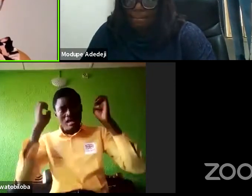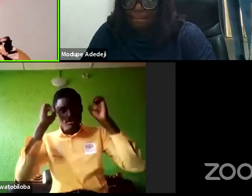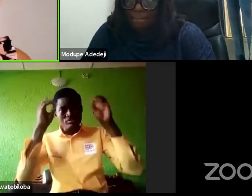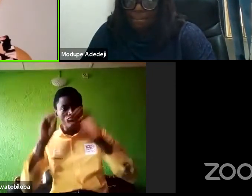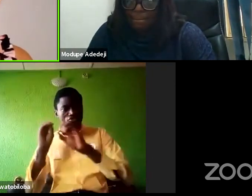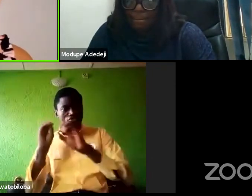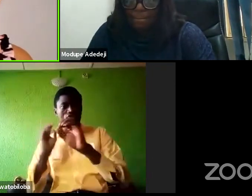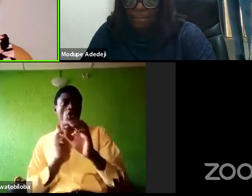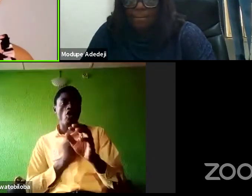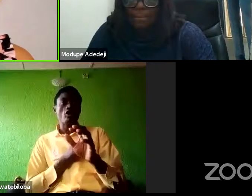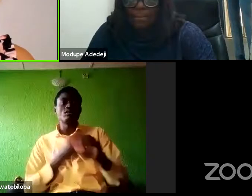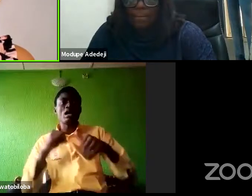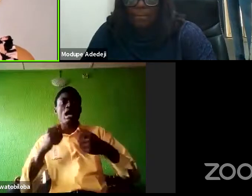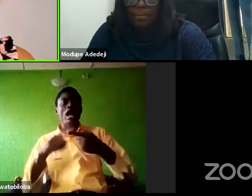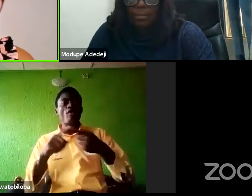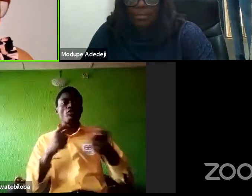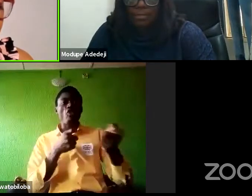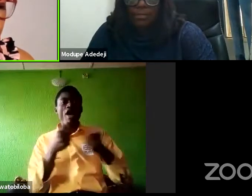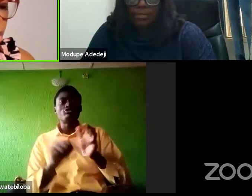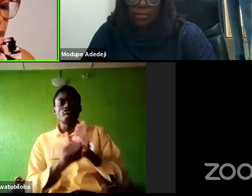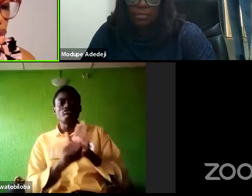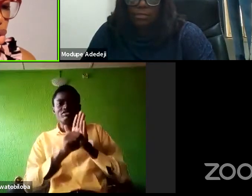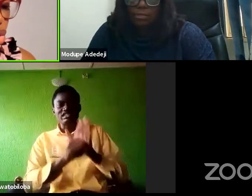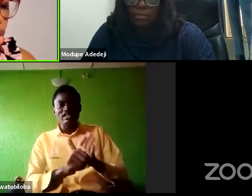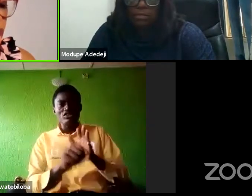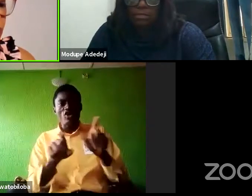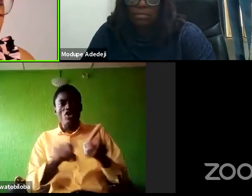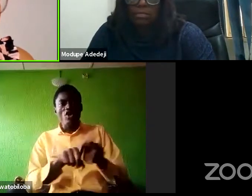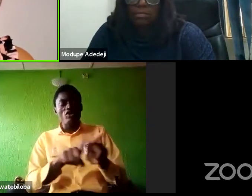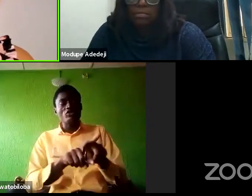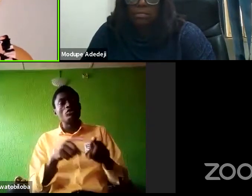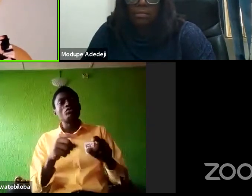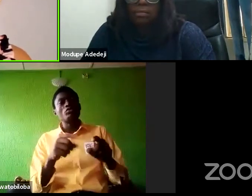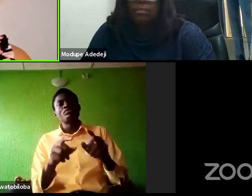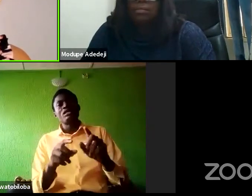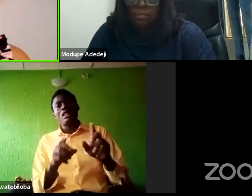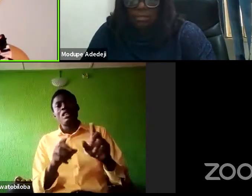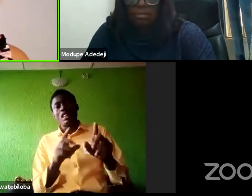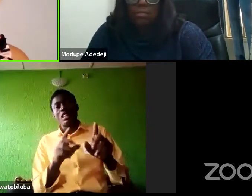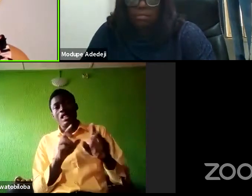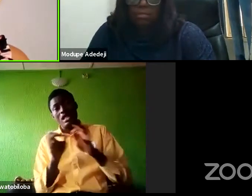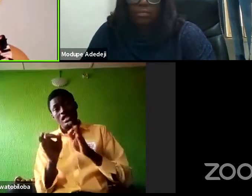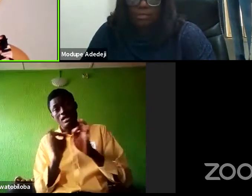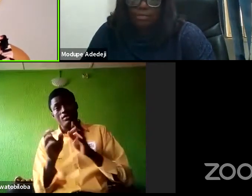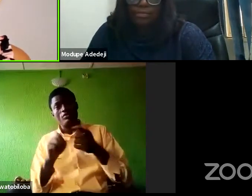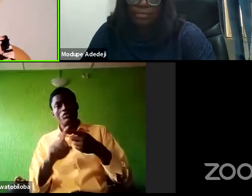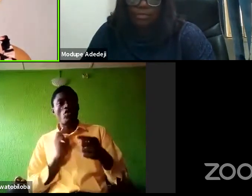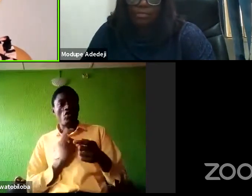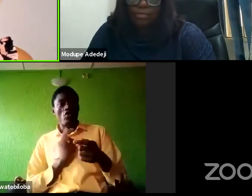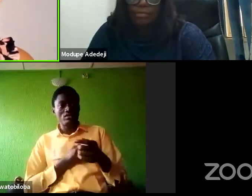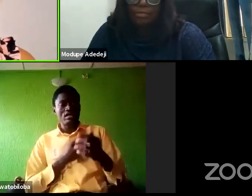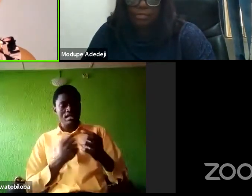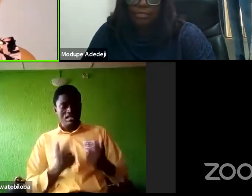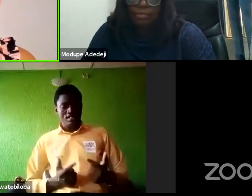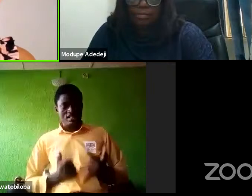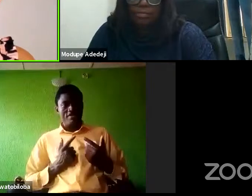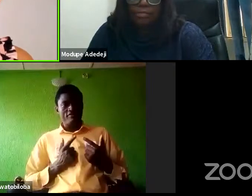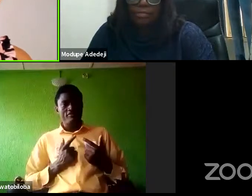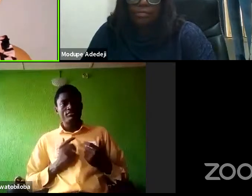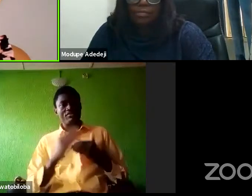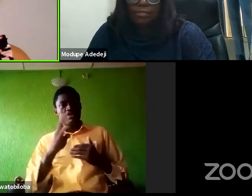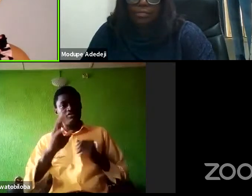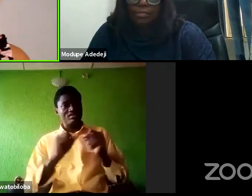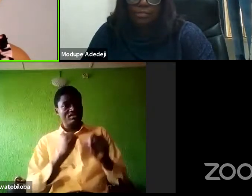stress. You've also told us about the lifestyle choices that every woman should, in her 40s, should help, should even ensure